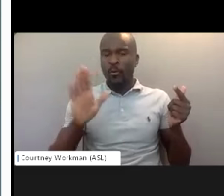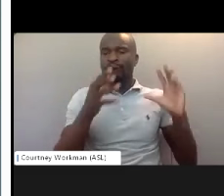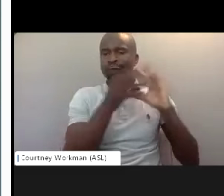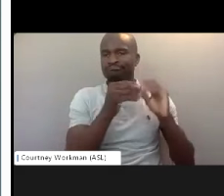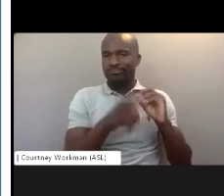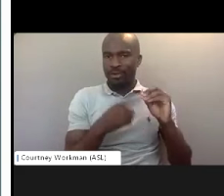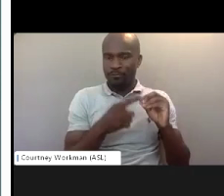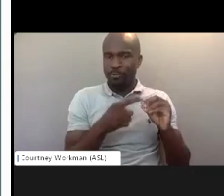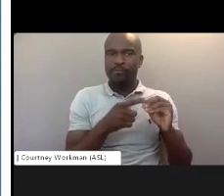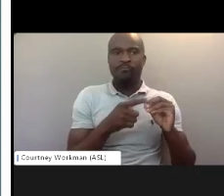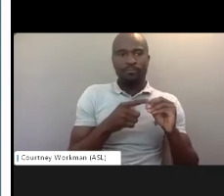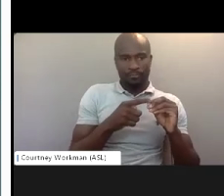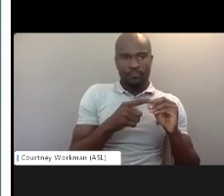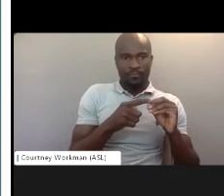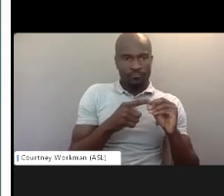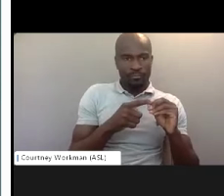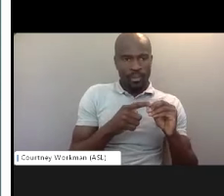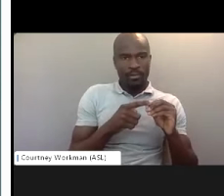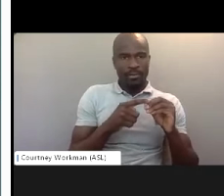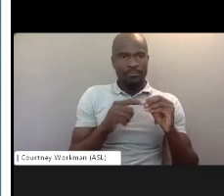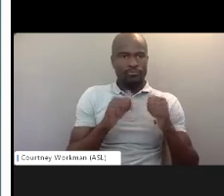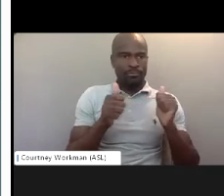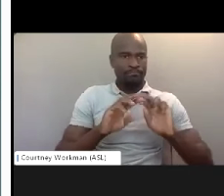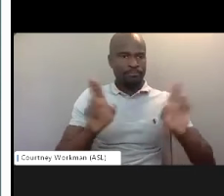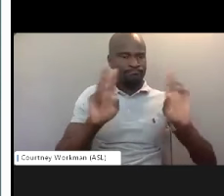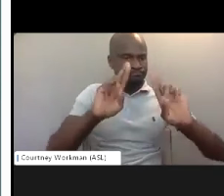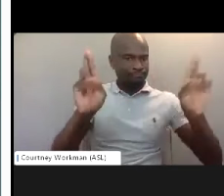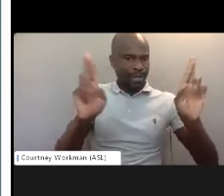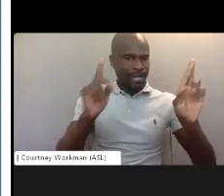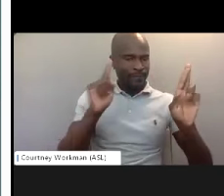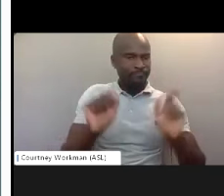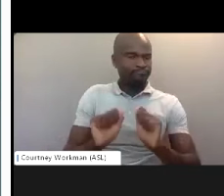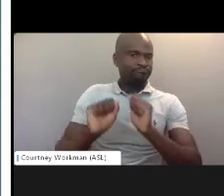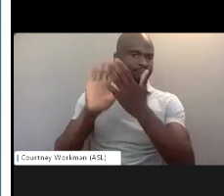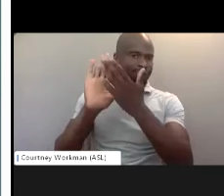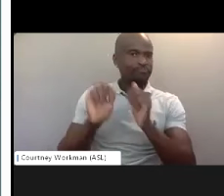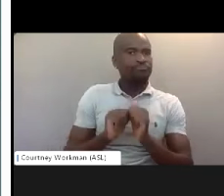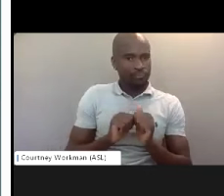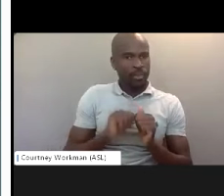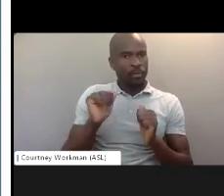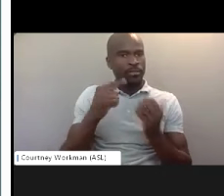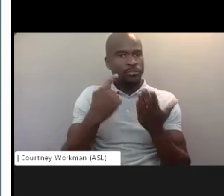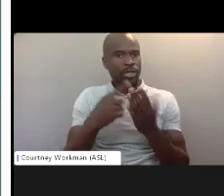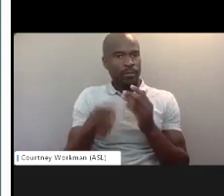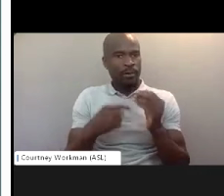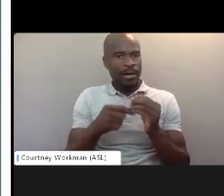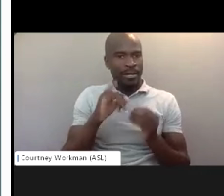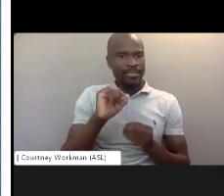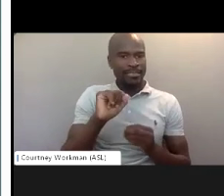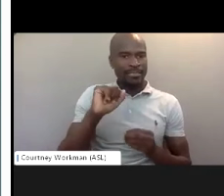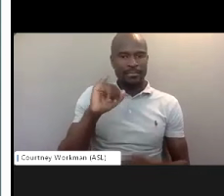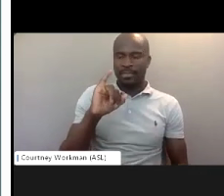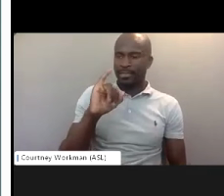enough about this topic. She's going to provide you with a great overview of the ICPTTA Best Practice number